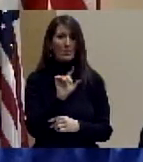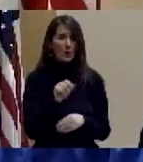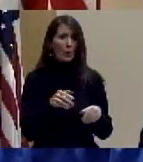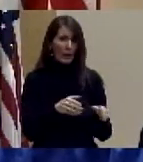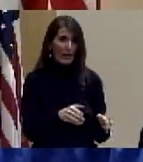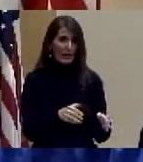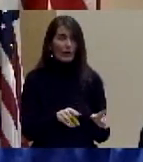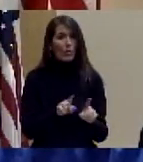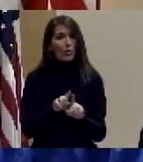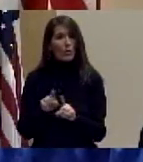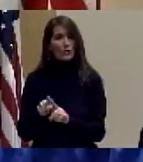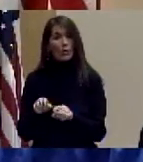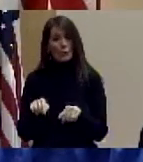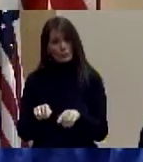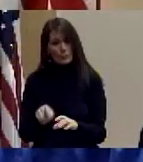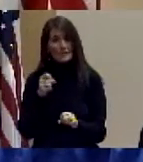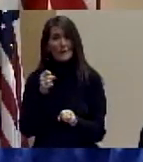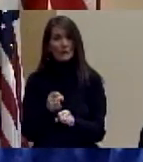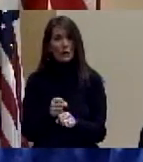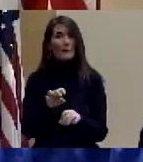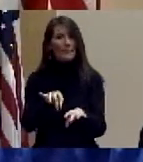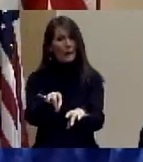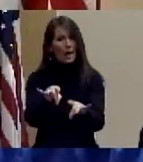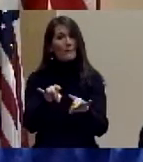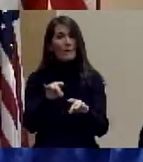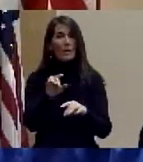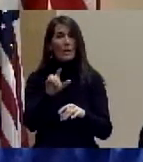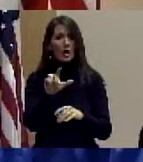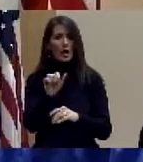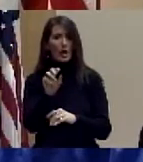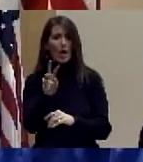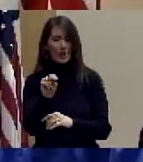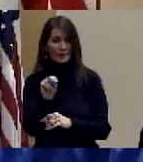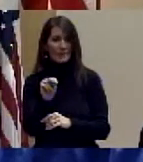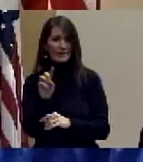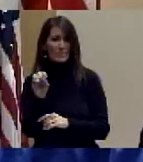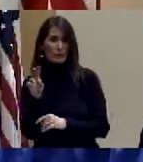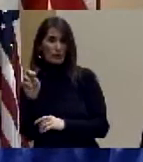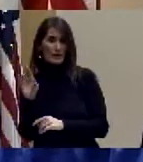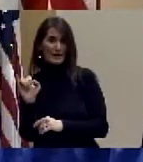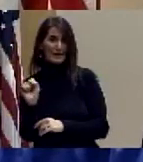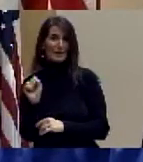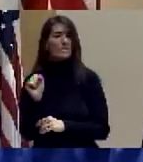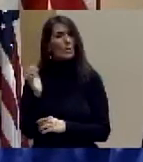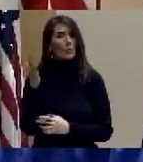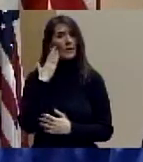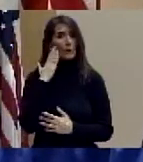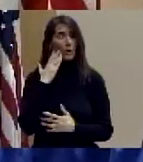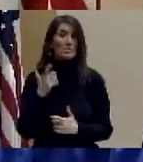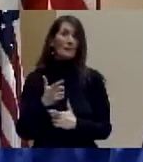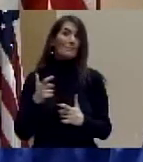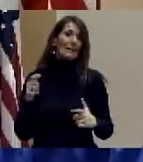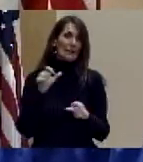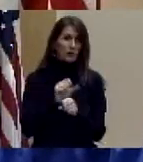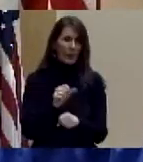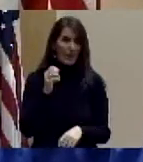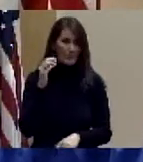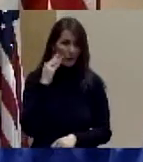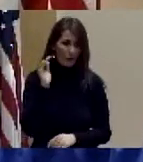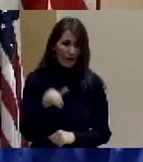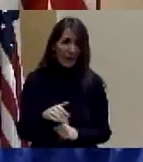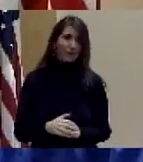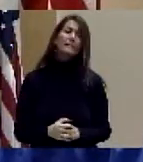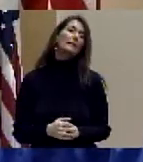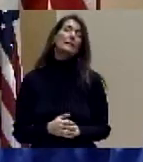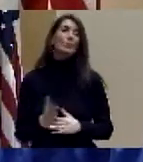pickup throughout the year, seasonal conditions permitting. We know it's a big undertaking. We know that